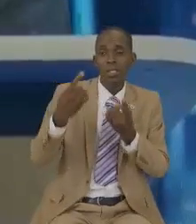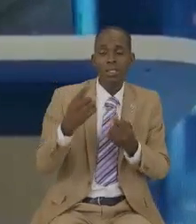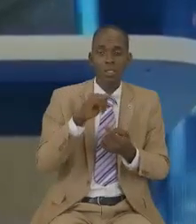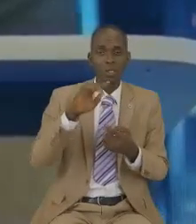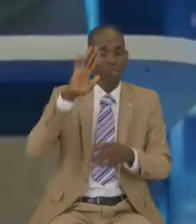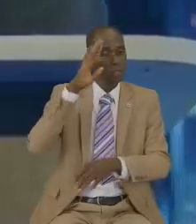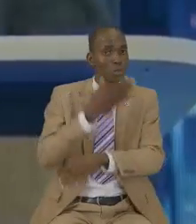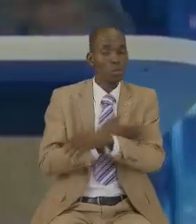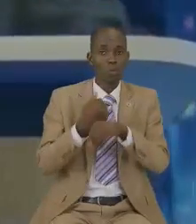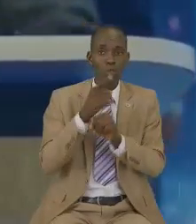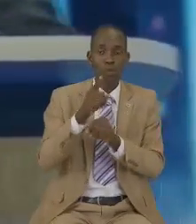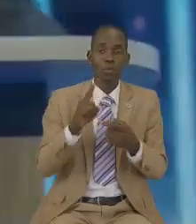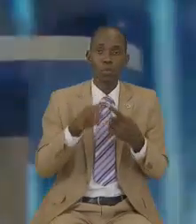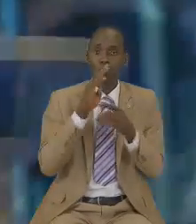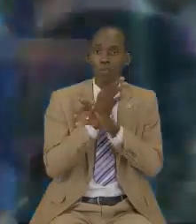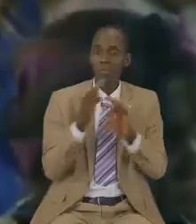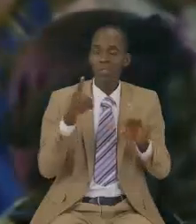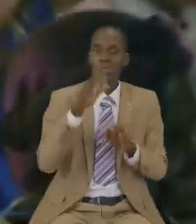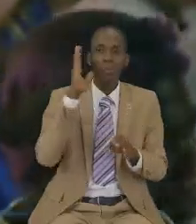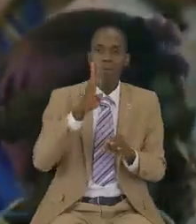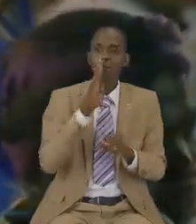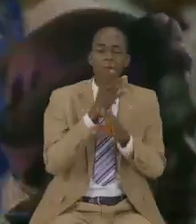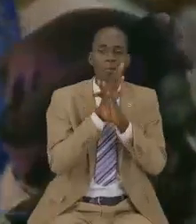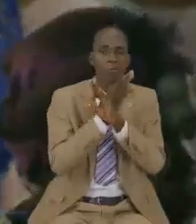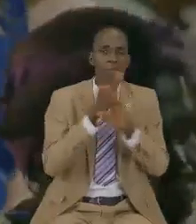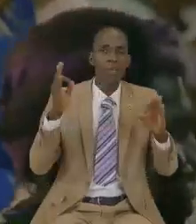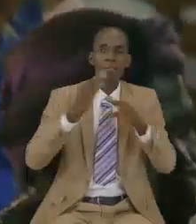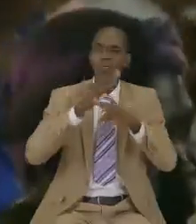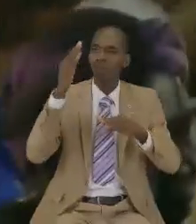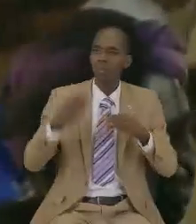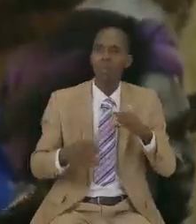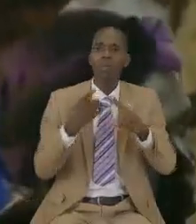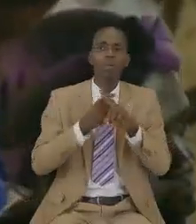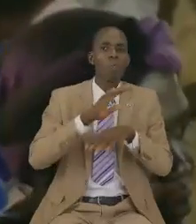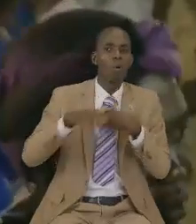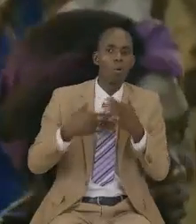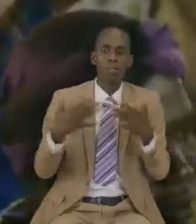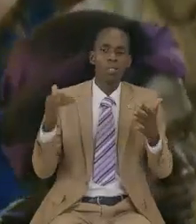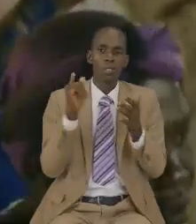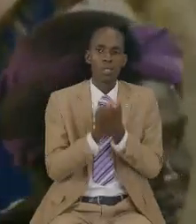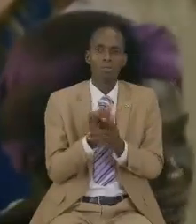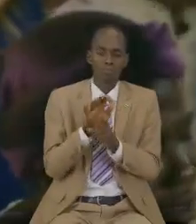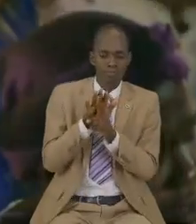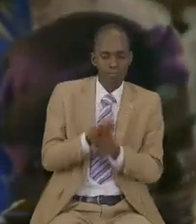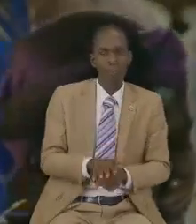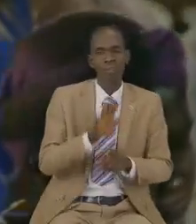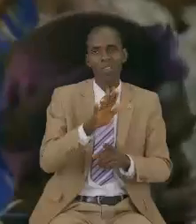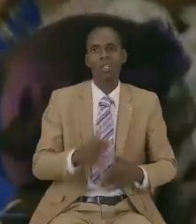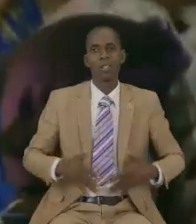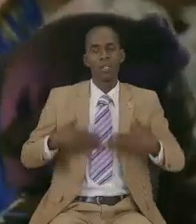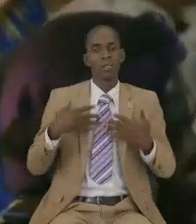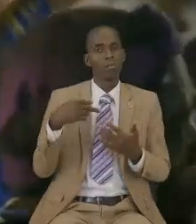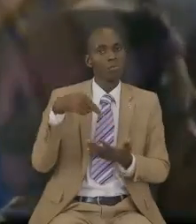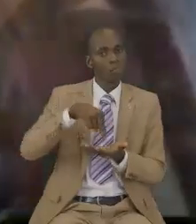be free indeed from all those things that had bound your life. Keep on standing. I'm praying for